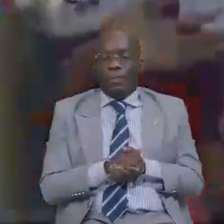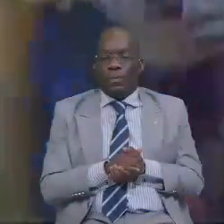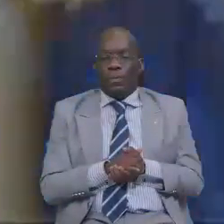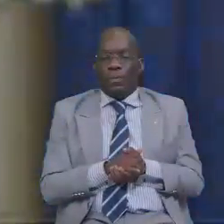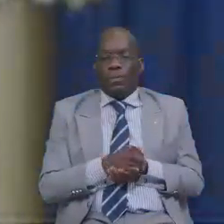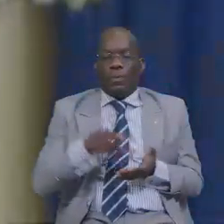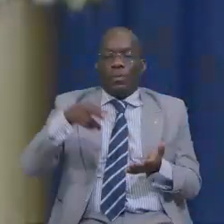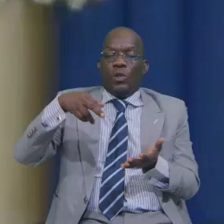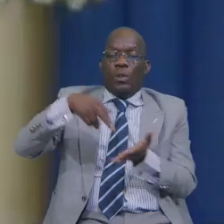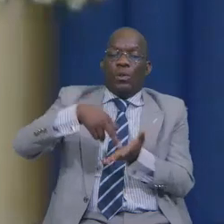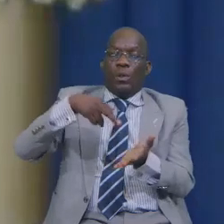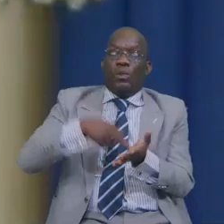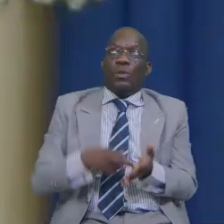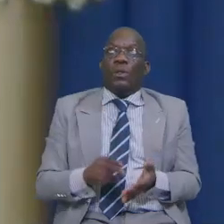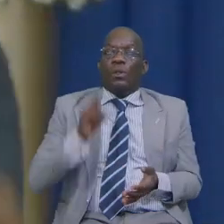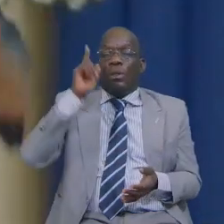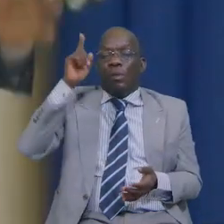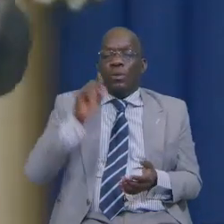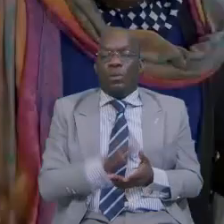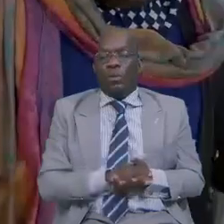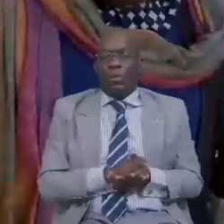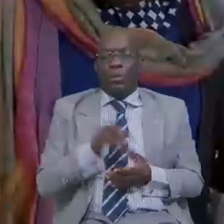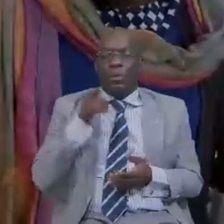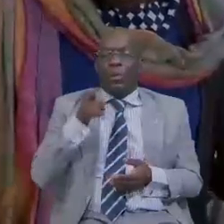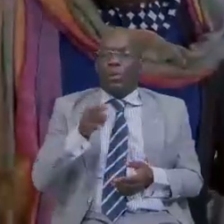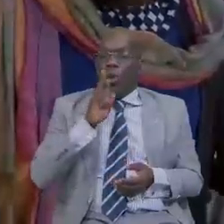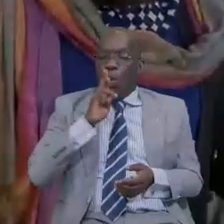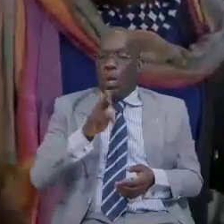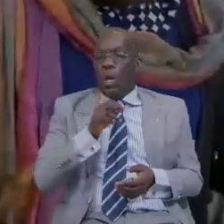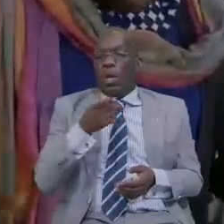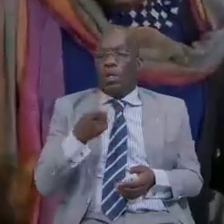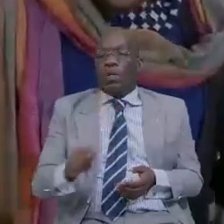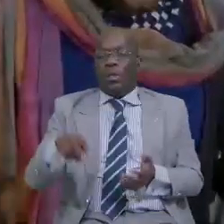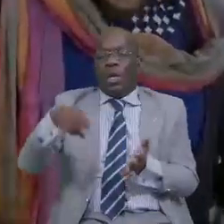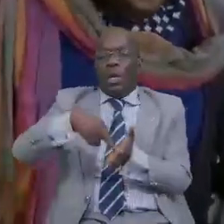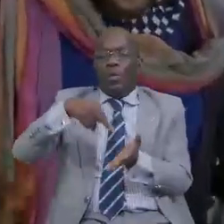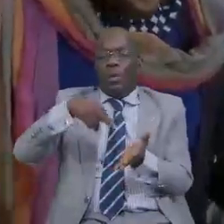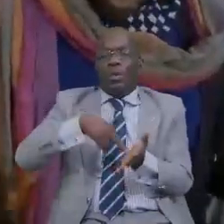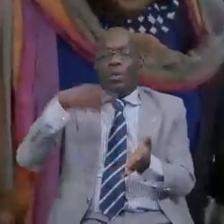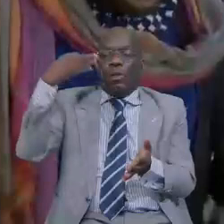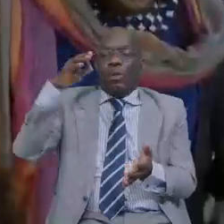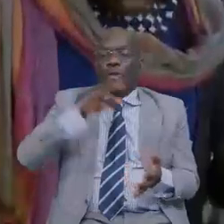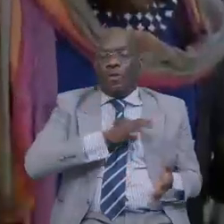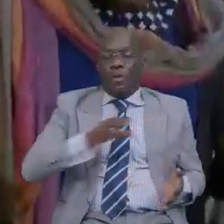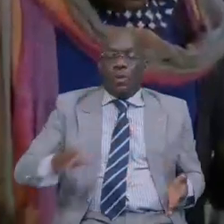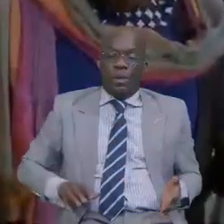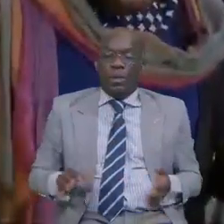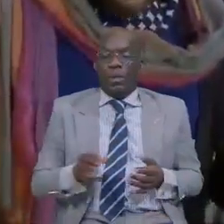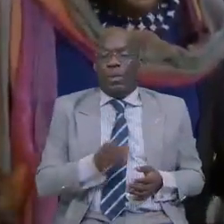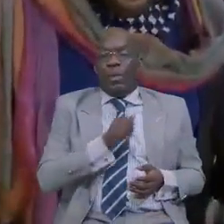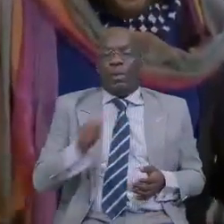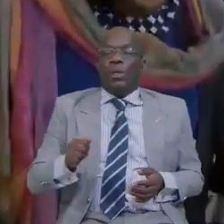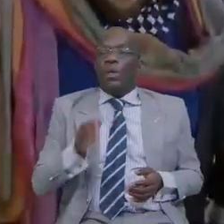Represent him. You are the ambassador of Christ. A woman,